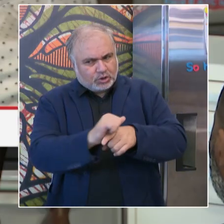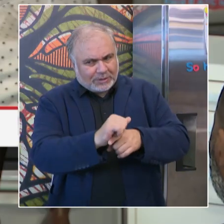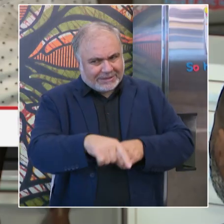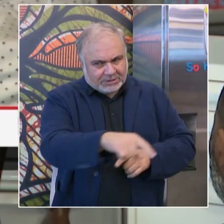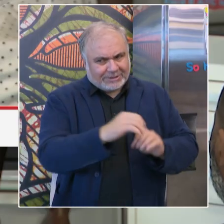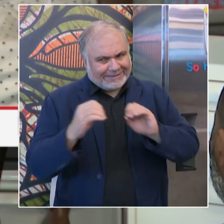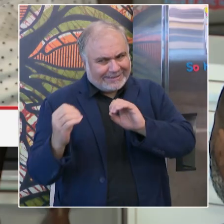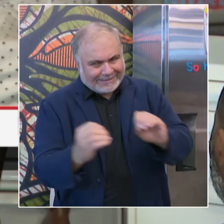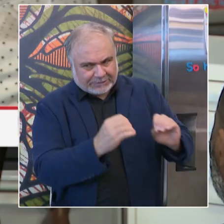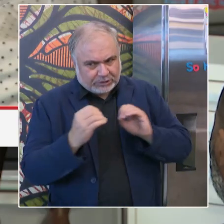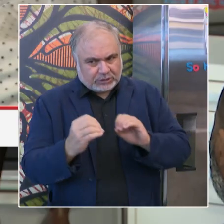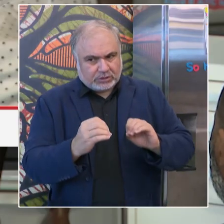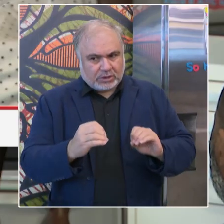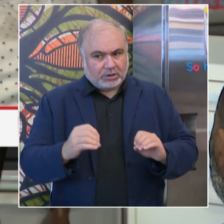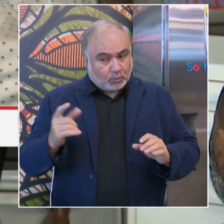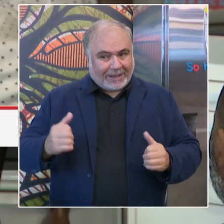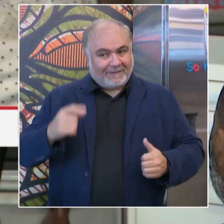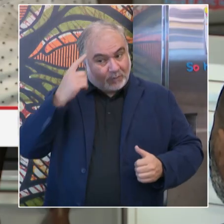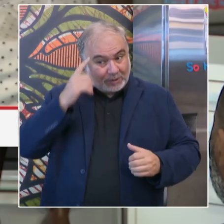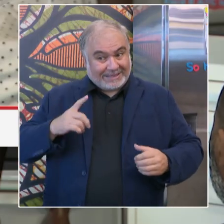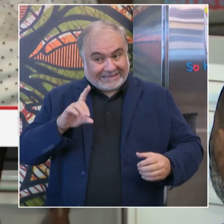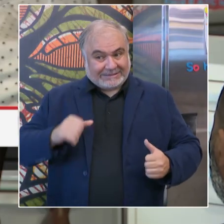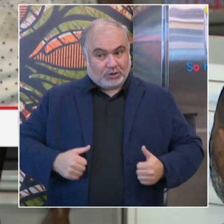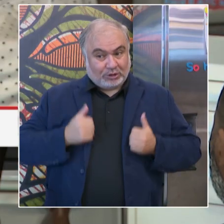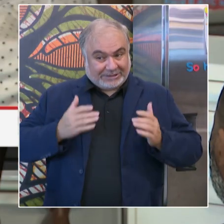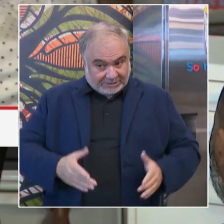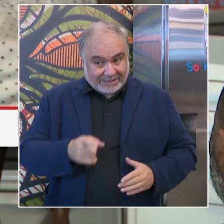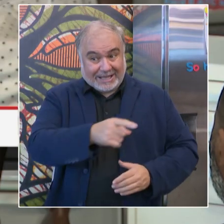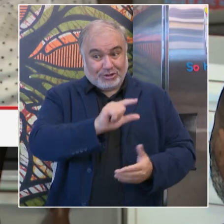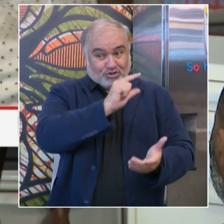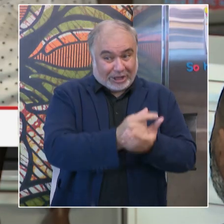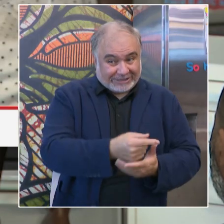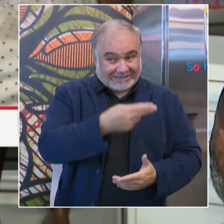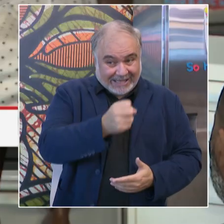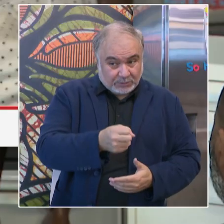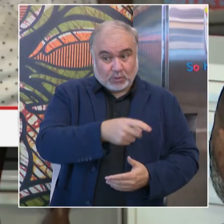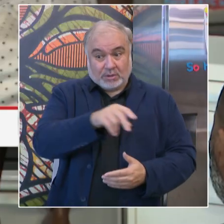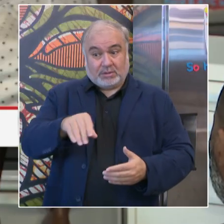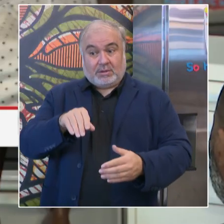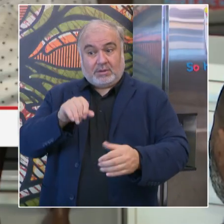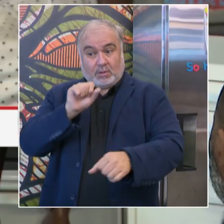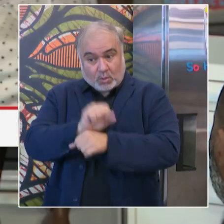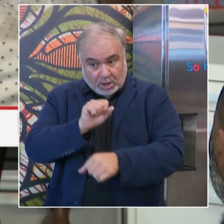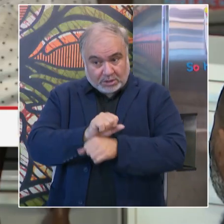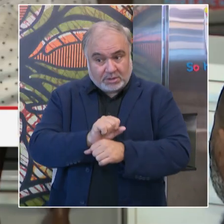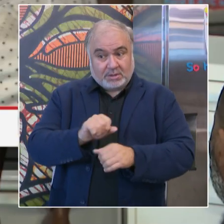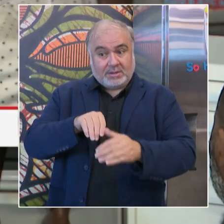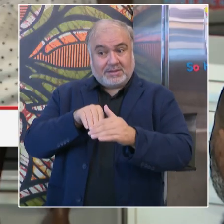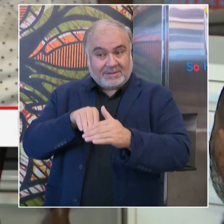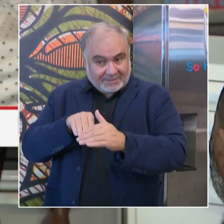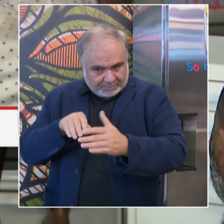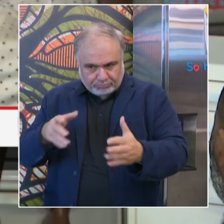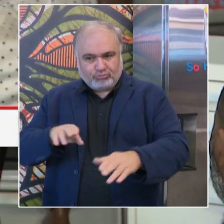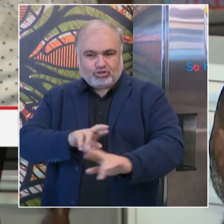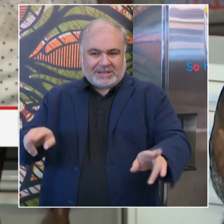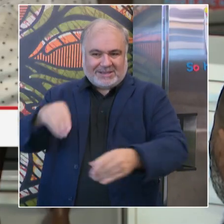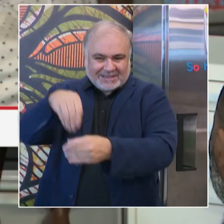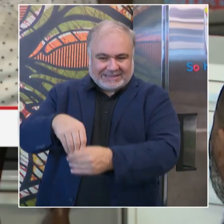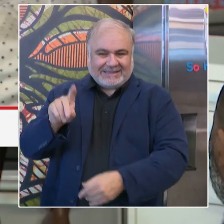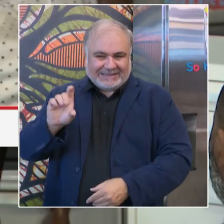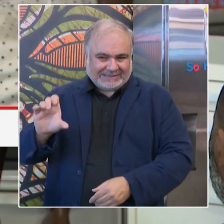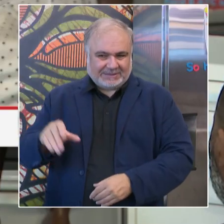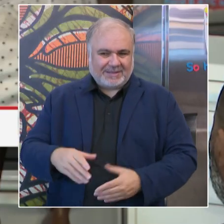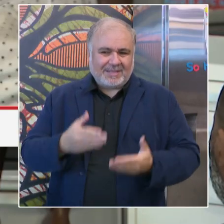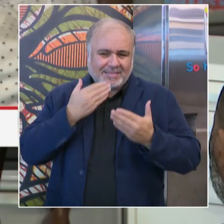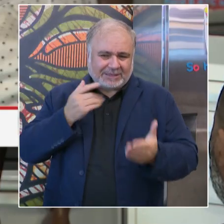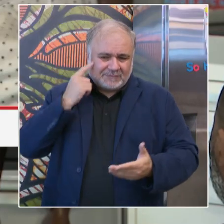right here in DC, and we are all for that. So thank you to our private sector partners at